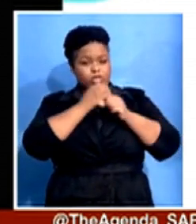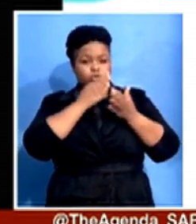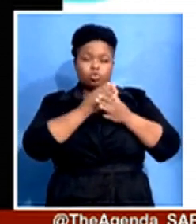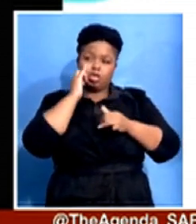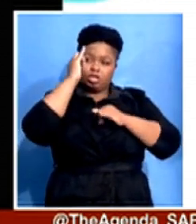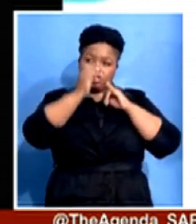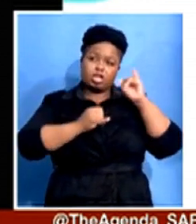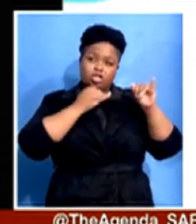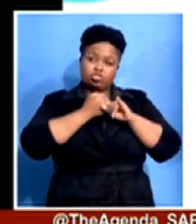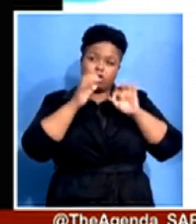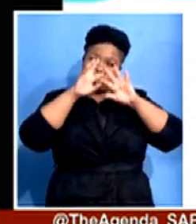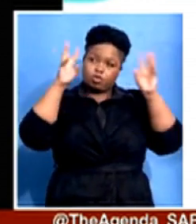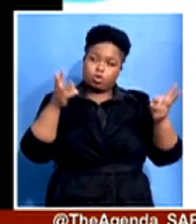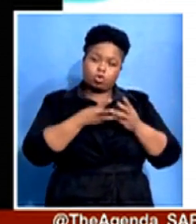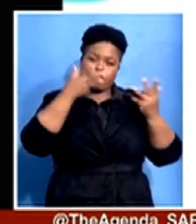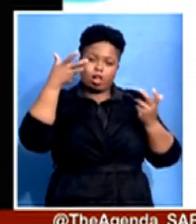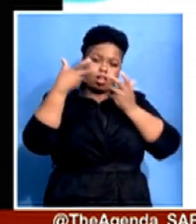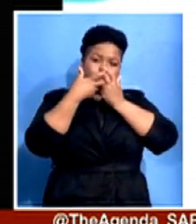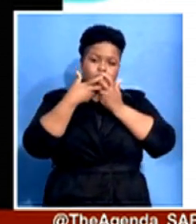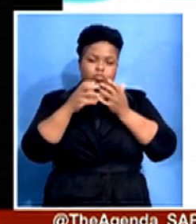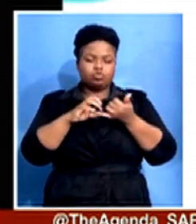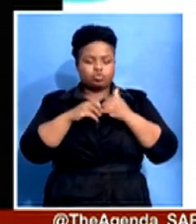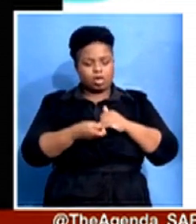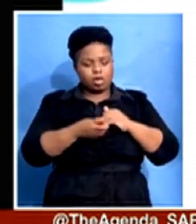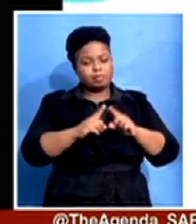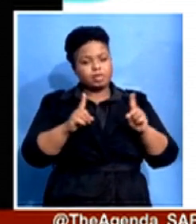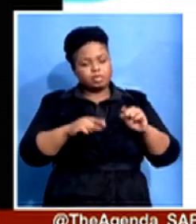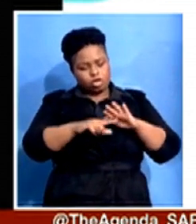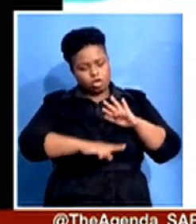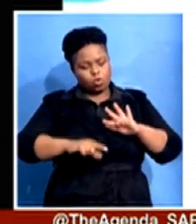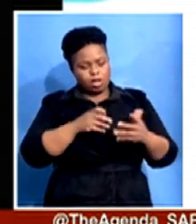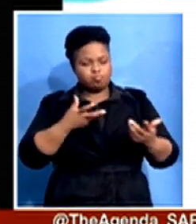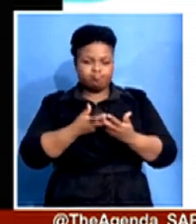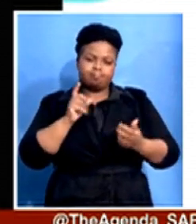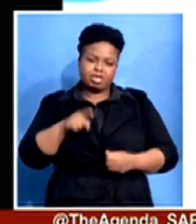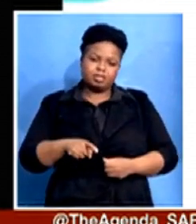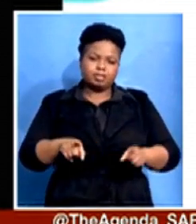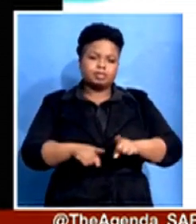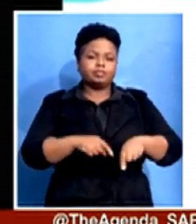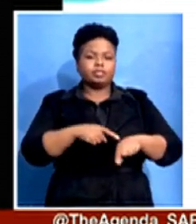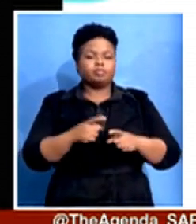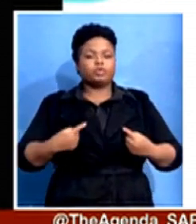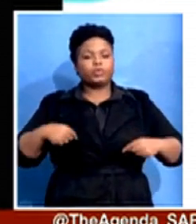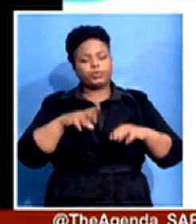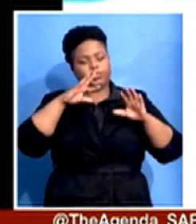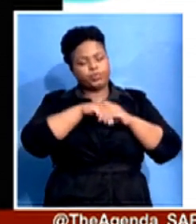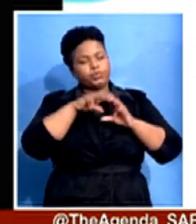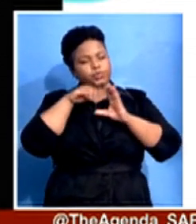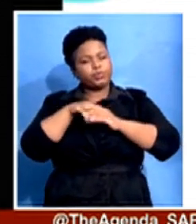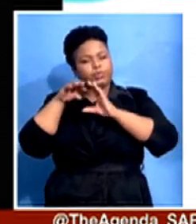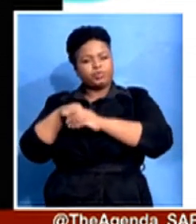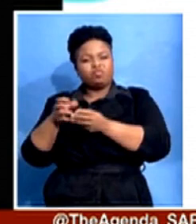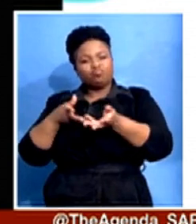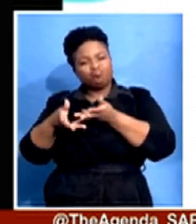aligned, we also need to be locally relevant. And so we've been part of some of these engagements just so we keep abreast of the